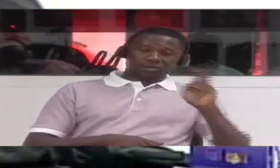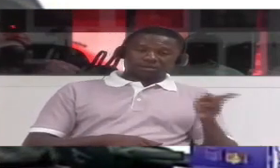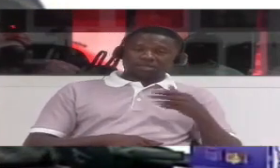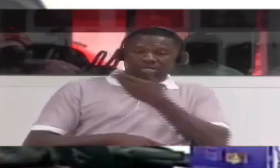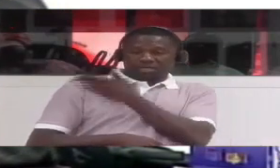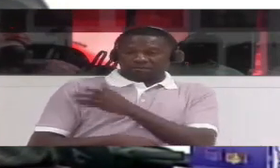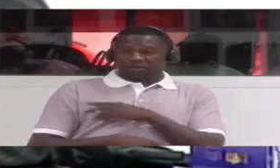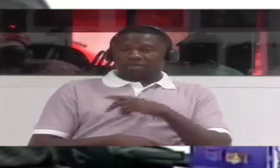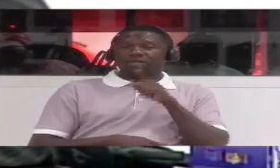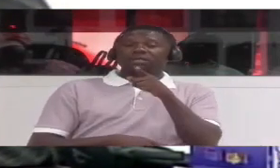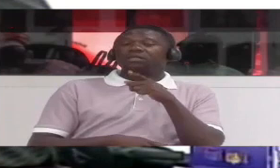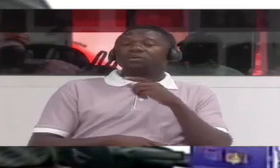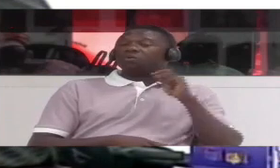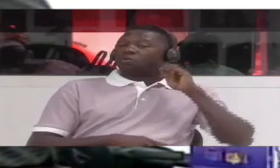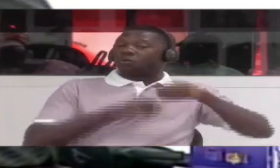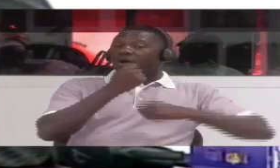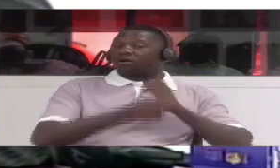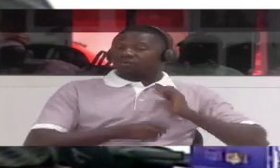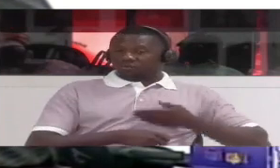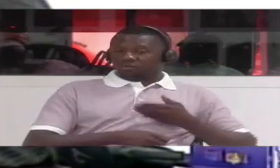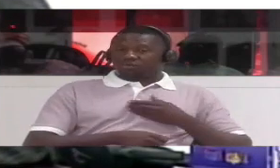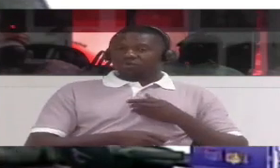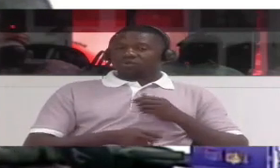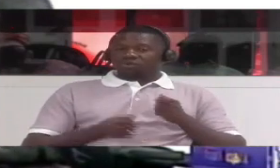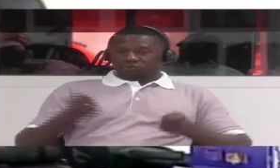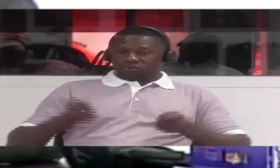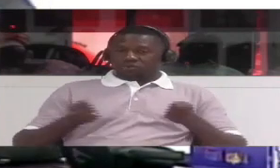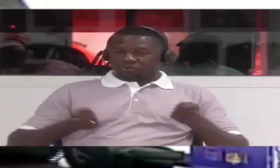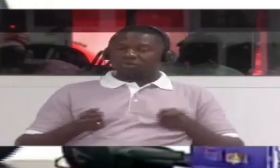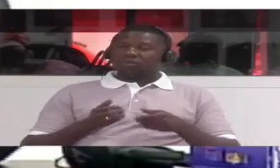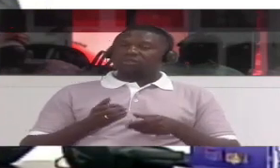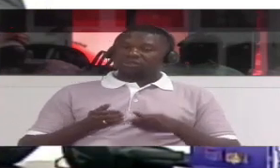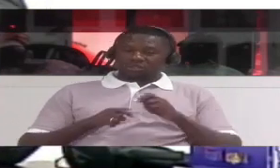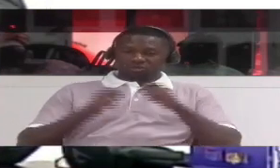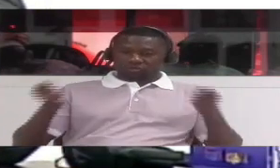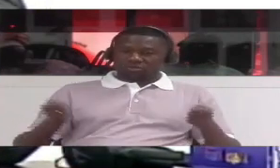wife, who was taking charge of the office, Mr. Jalo wanted to appoint me as